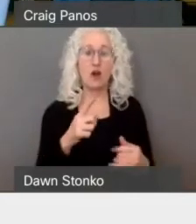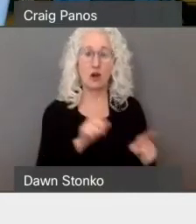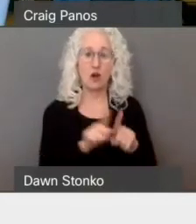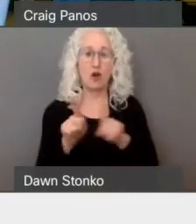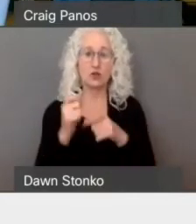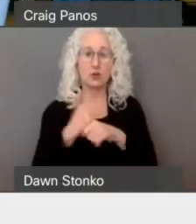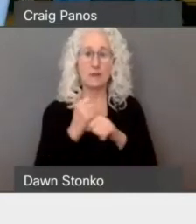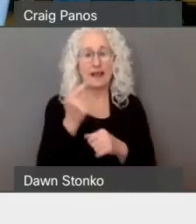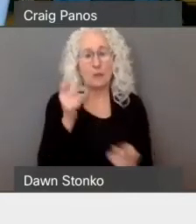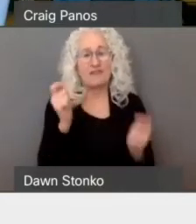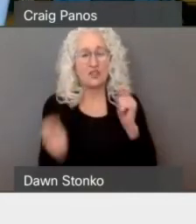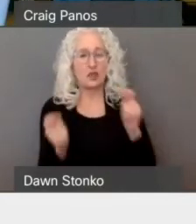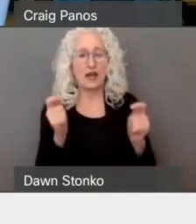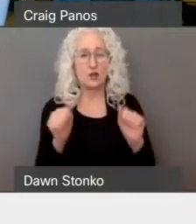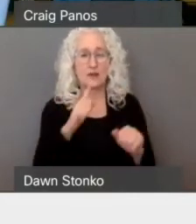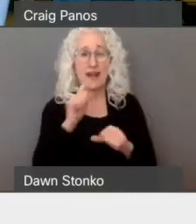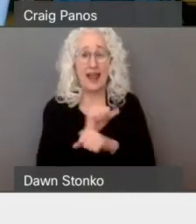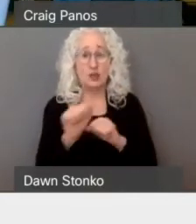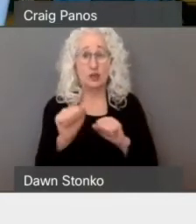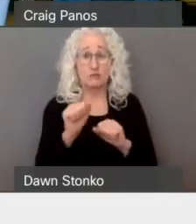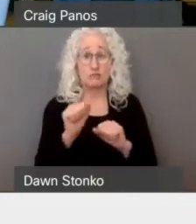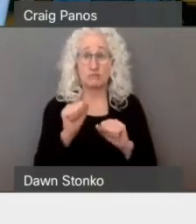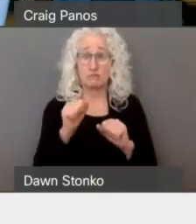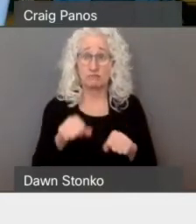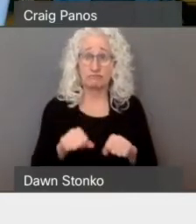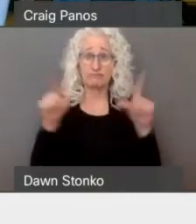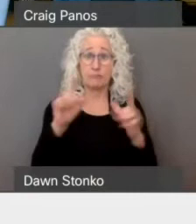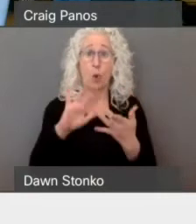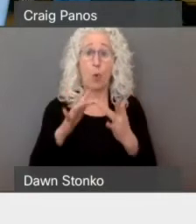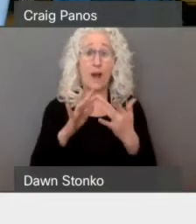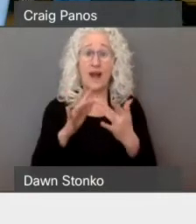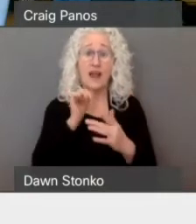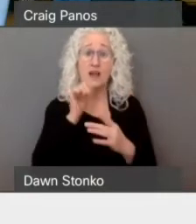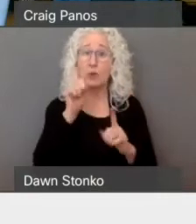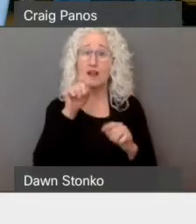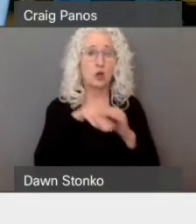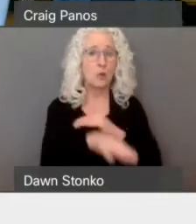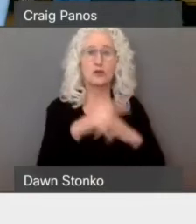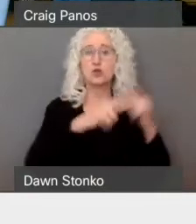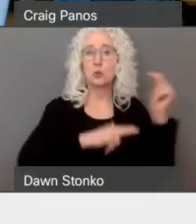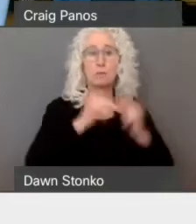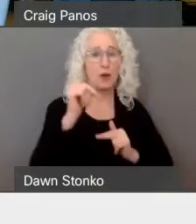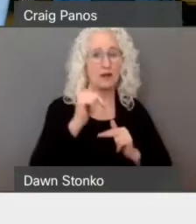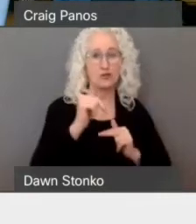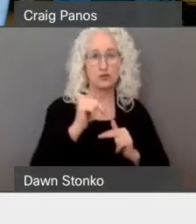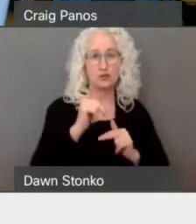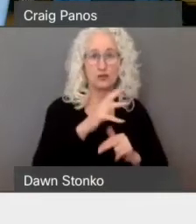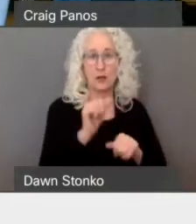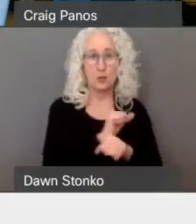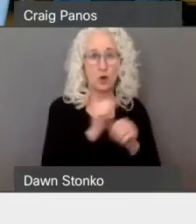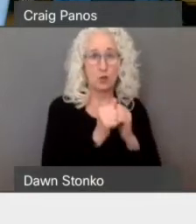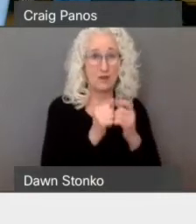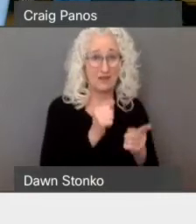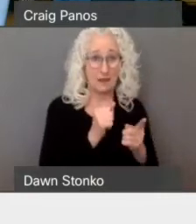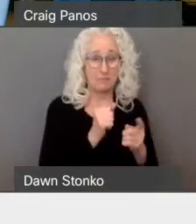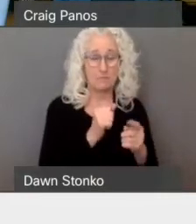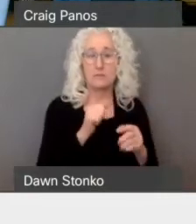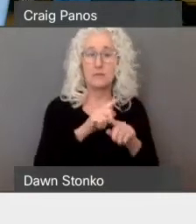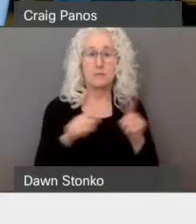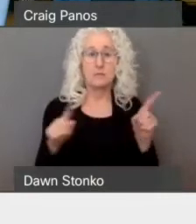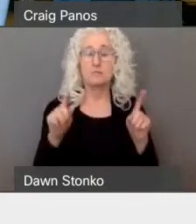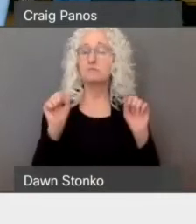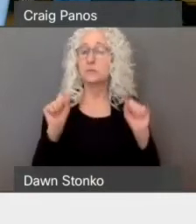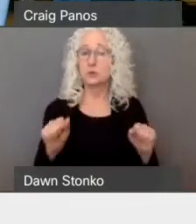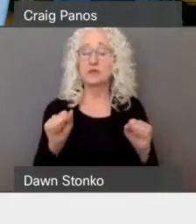slight change so that you can actually go right online. You don't even have to go into a branch and work with one of our branch partners to open an account. We're going to be able to